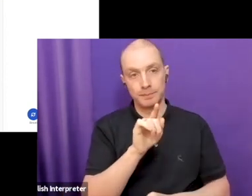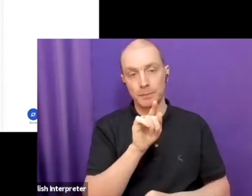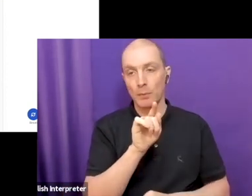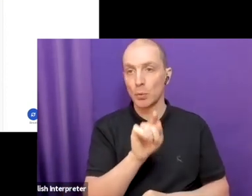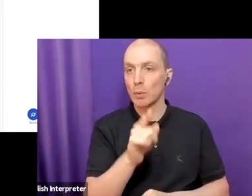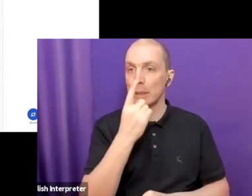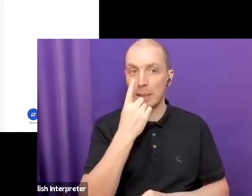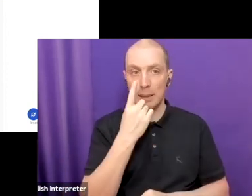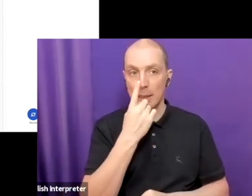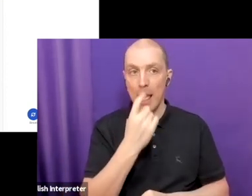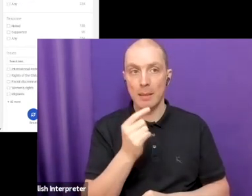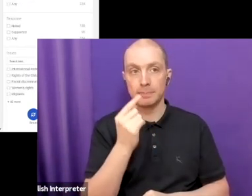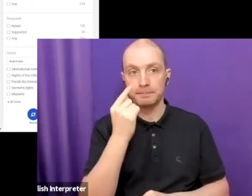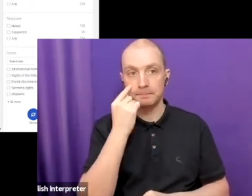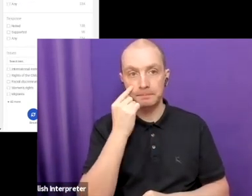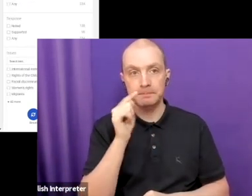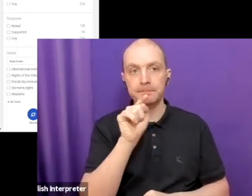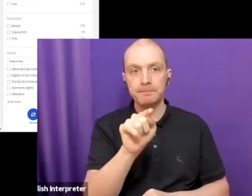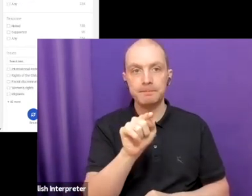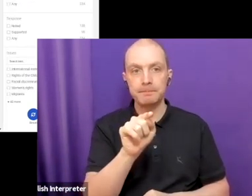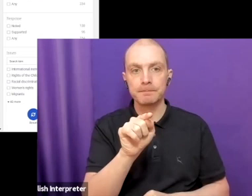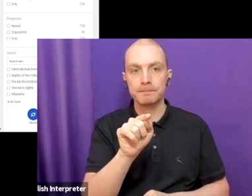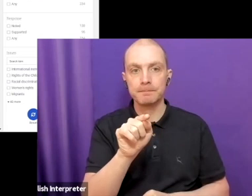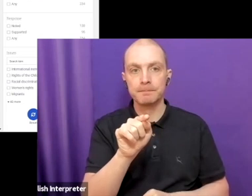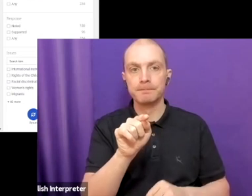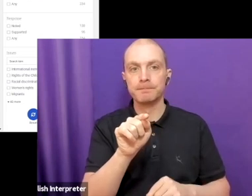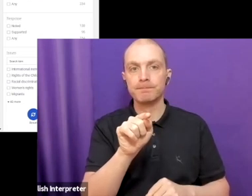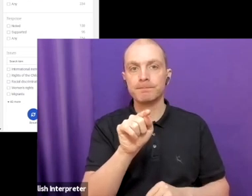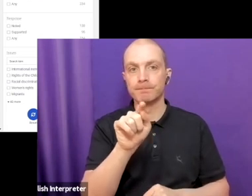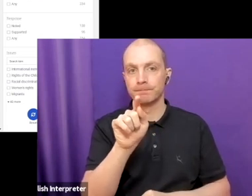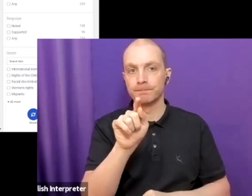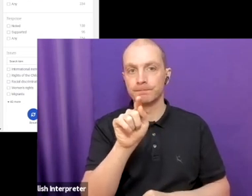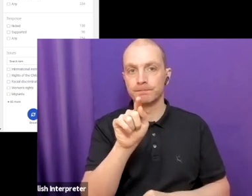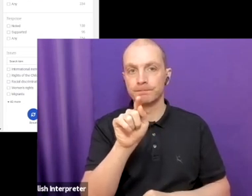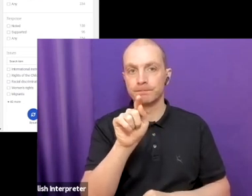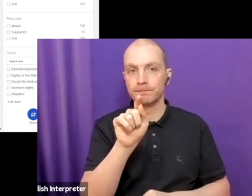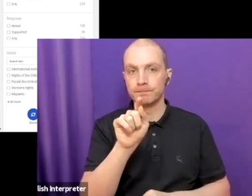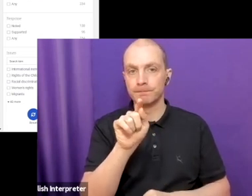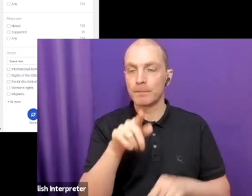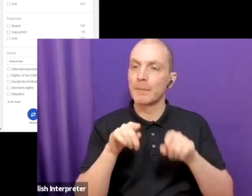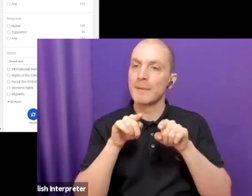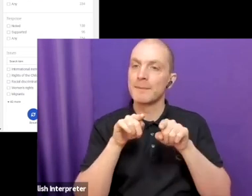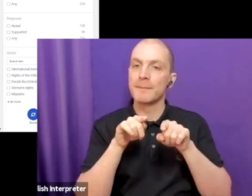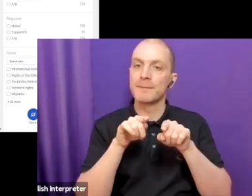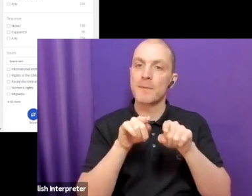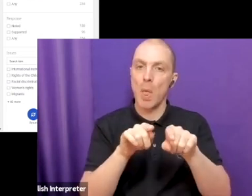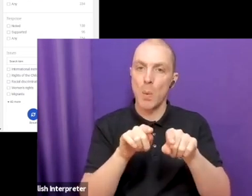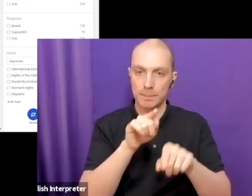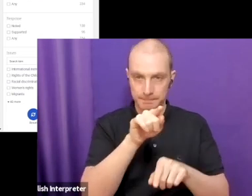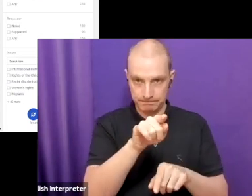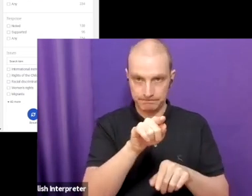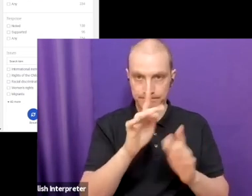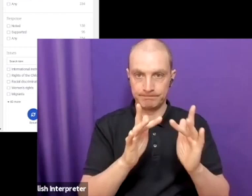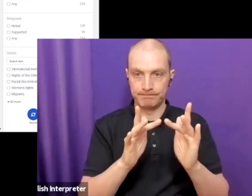recommendations. And you have basically I already selected in order to avoid internet connection